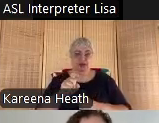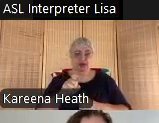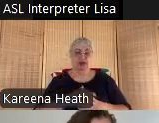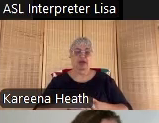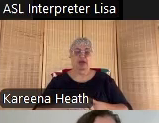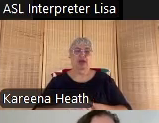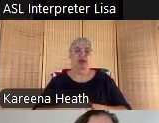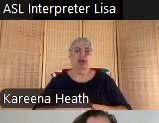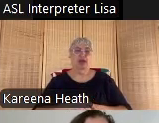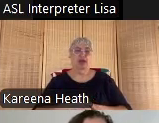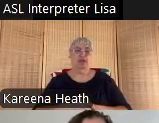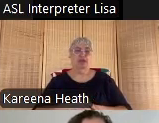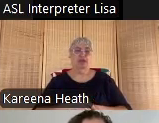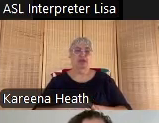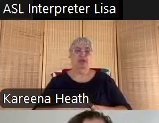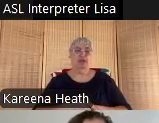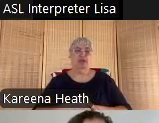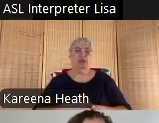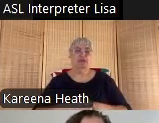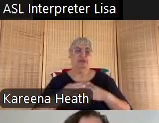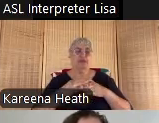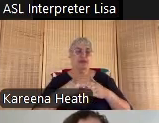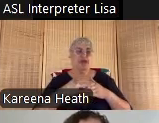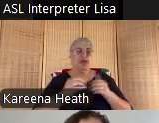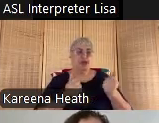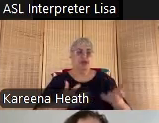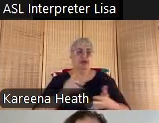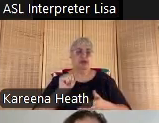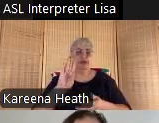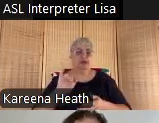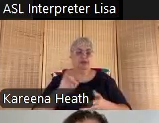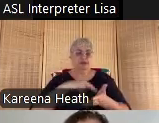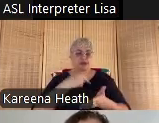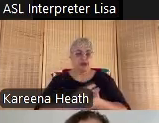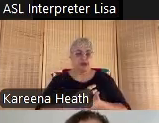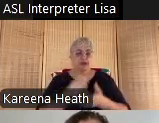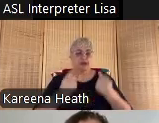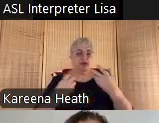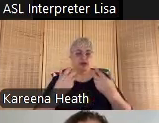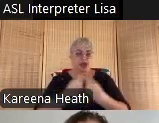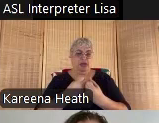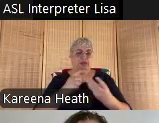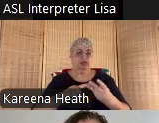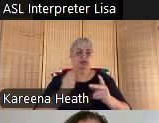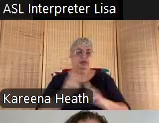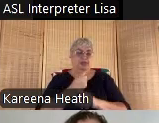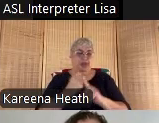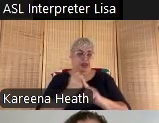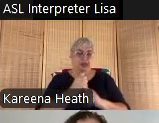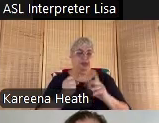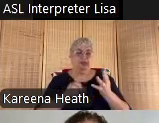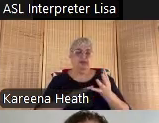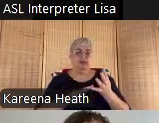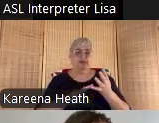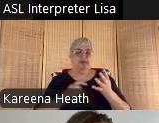Yes. Okay. So these are the leading causes of TBI: falls, motor vehicle crashes, assaults,